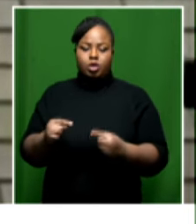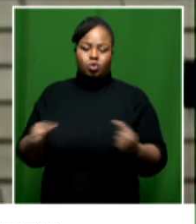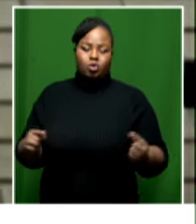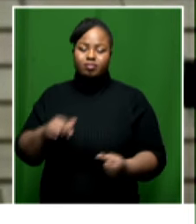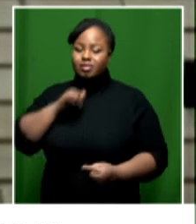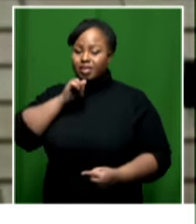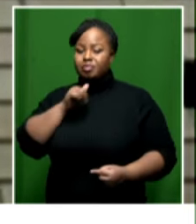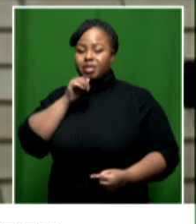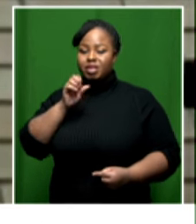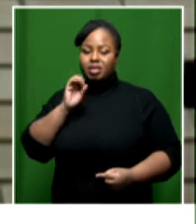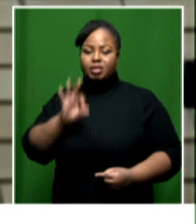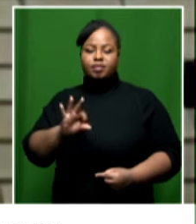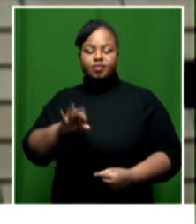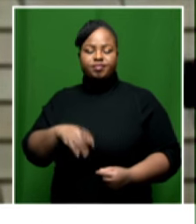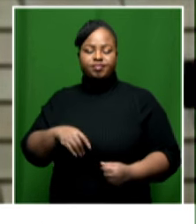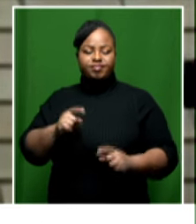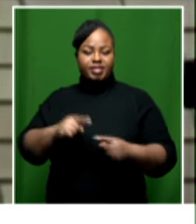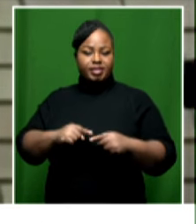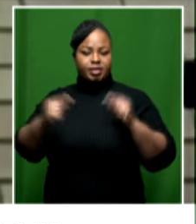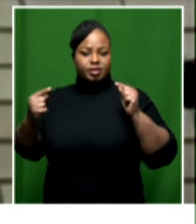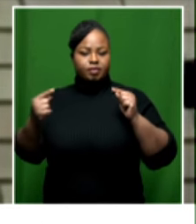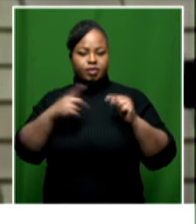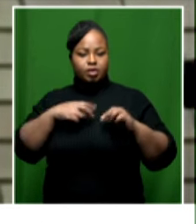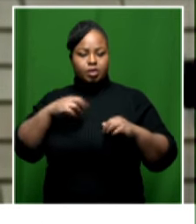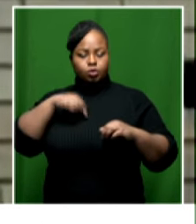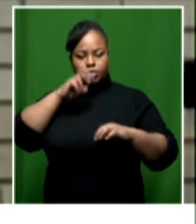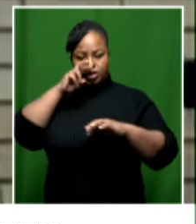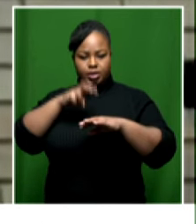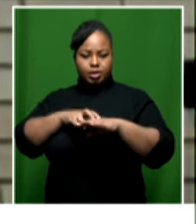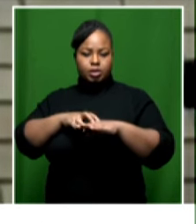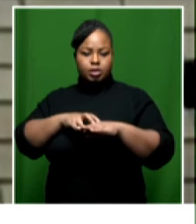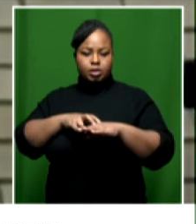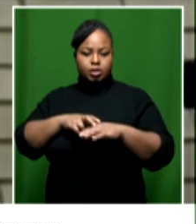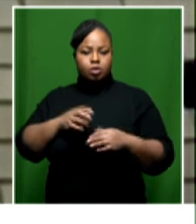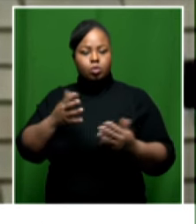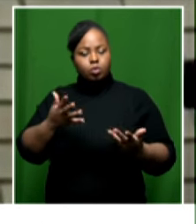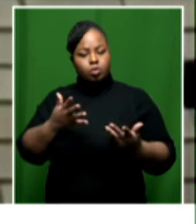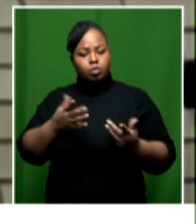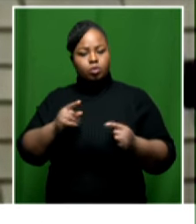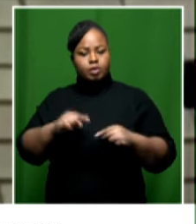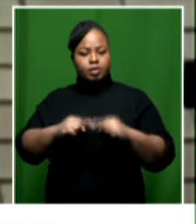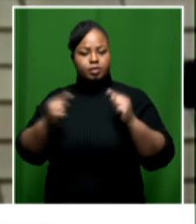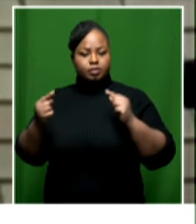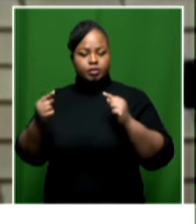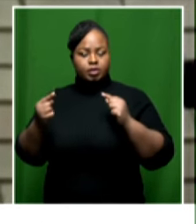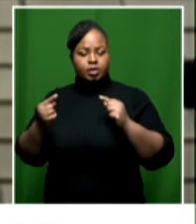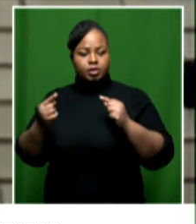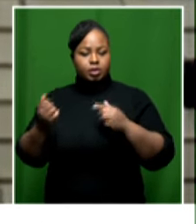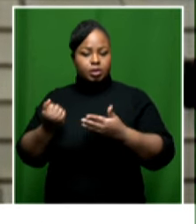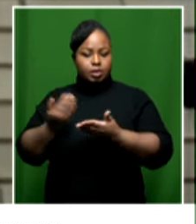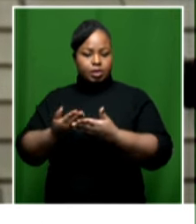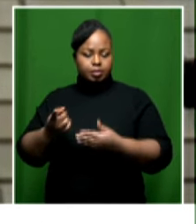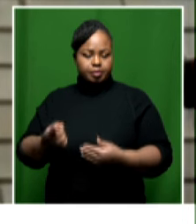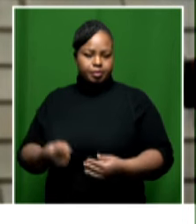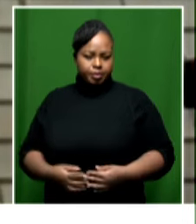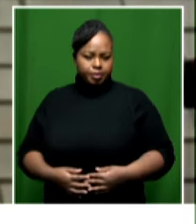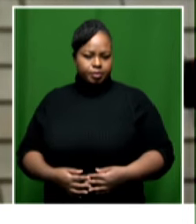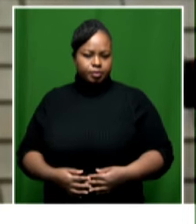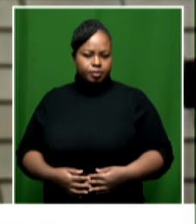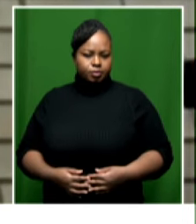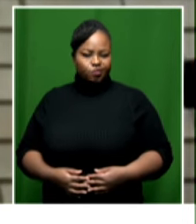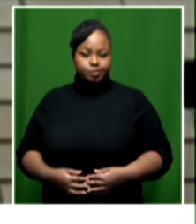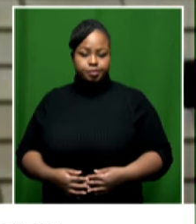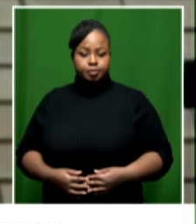different cause of action is relied upon or different relief is claimed. That having